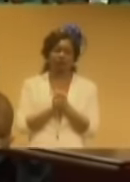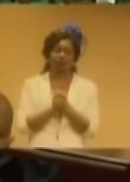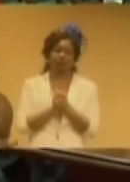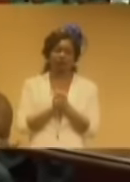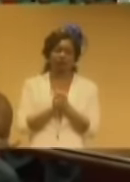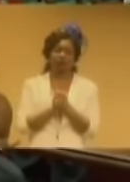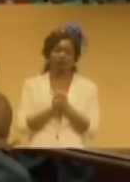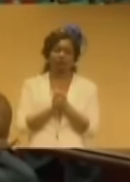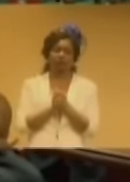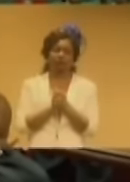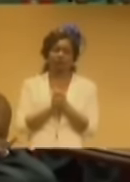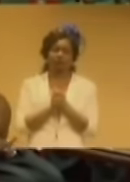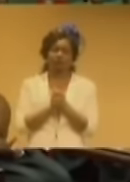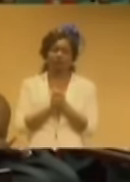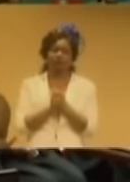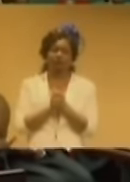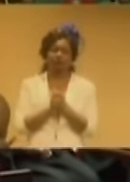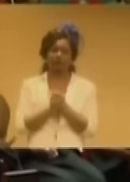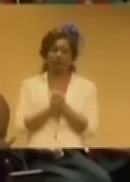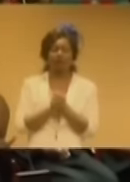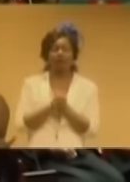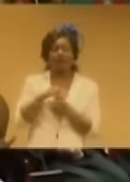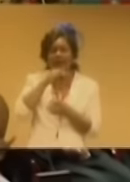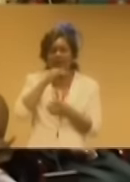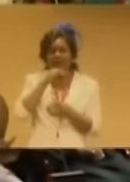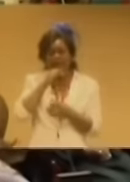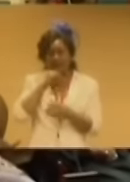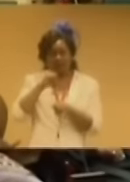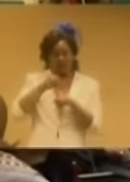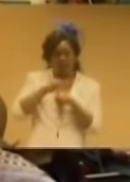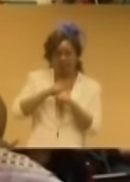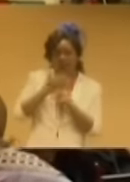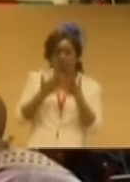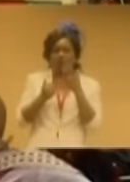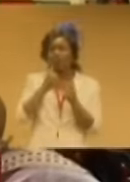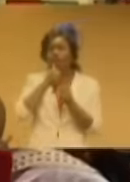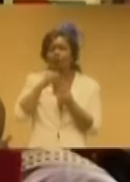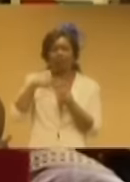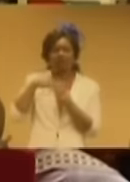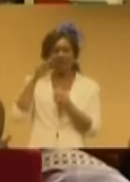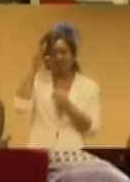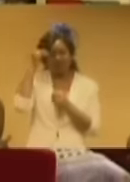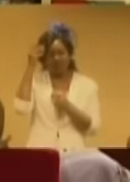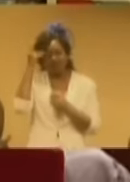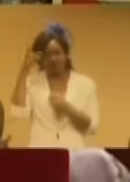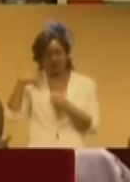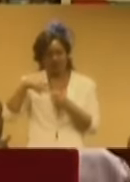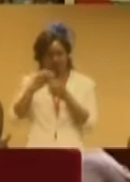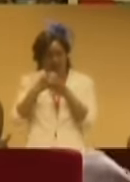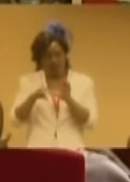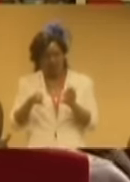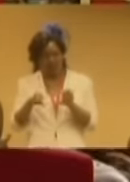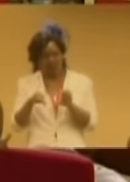year 2022. The King saying elderly grants will be increased in the next financial year, and His Majesty wants